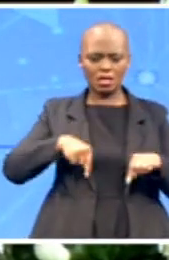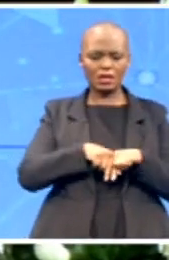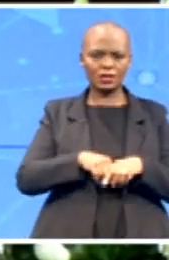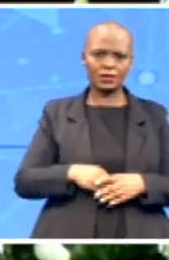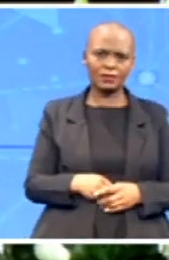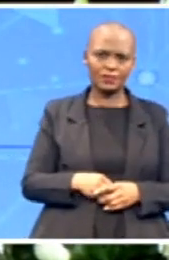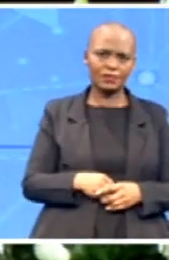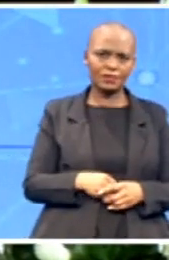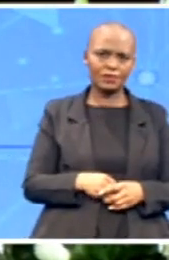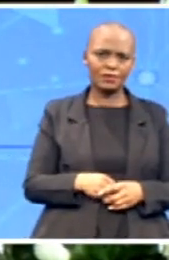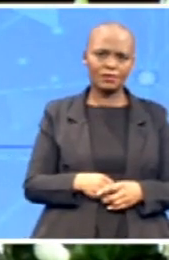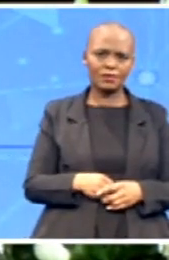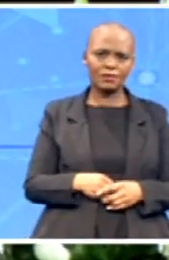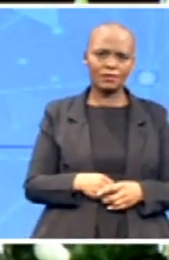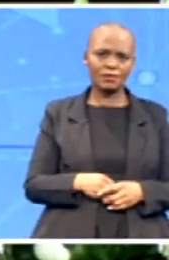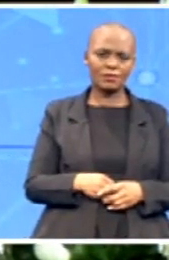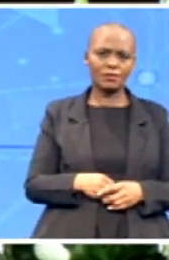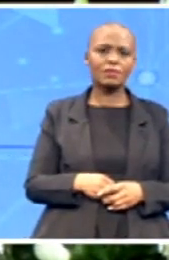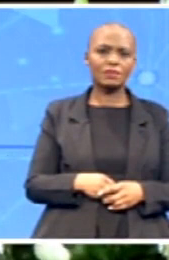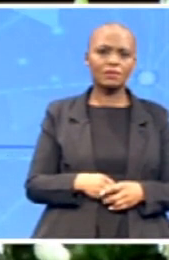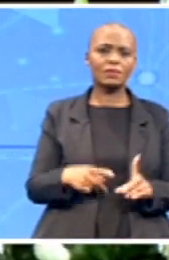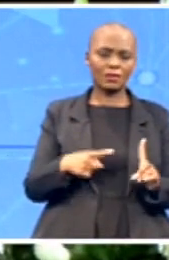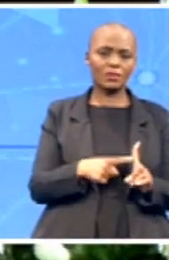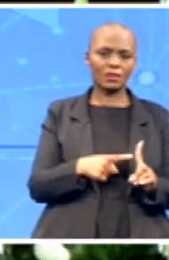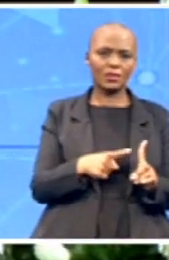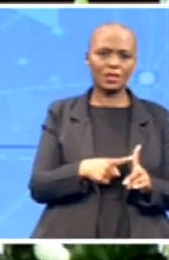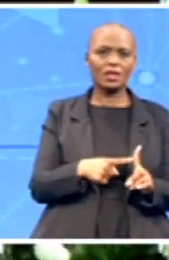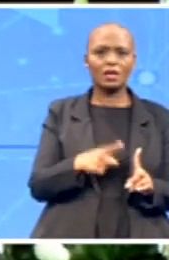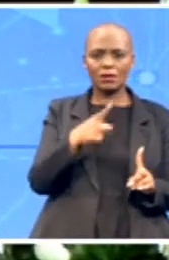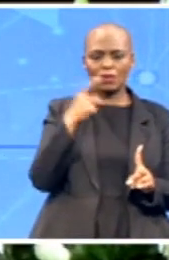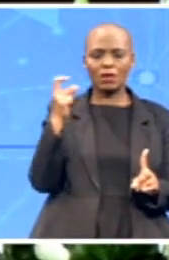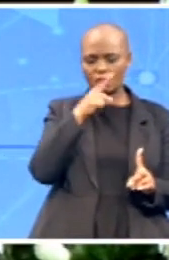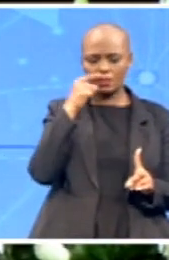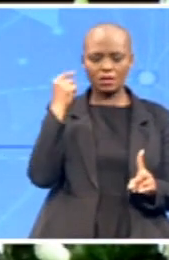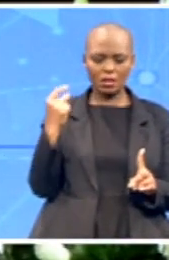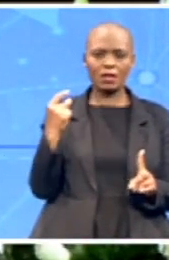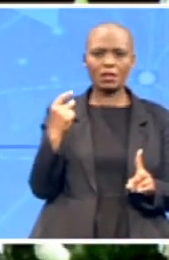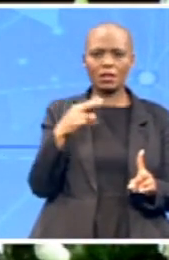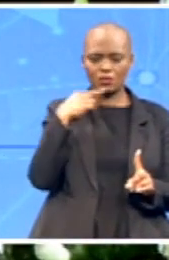The real computer is gone.